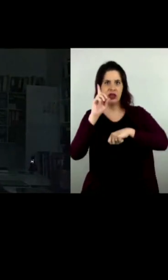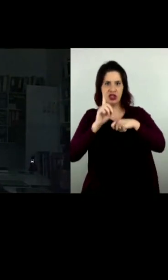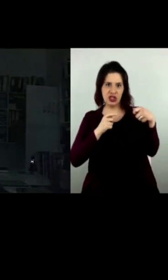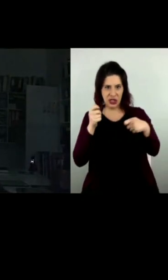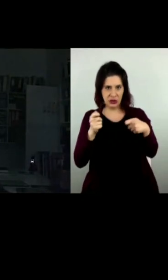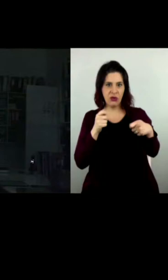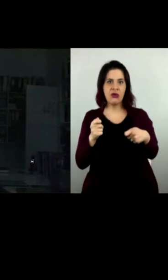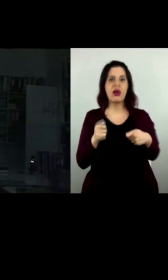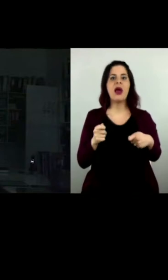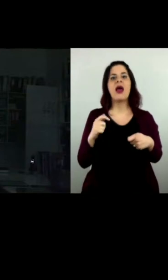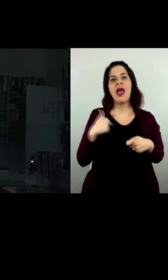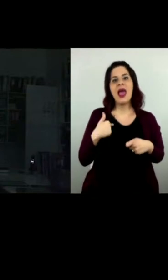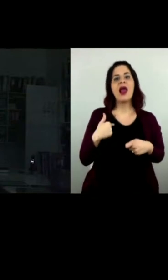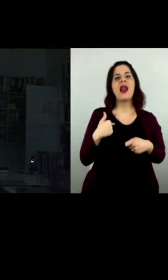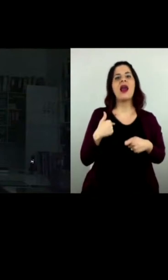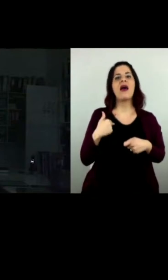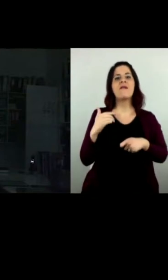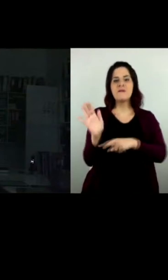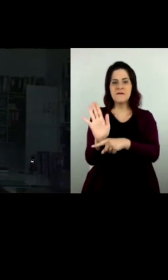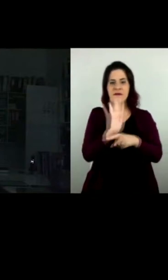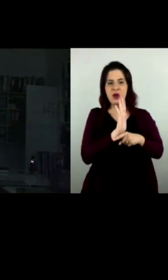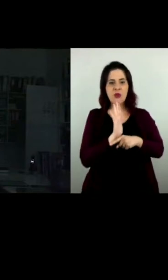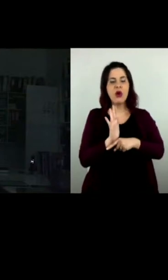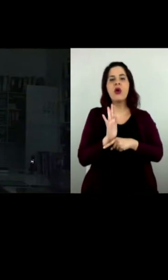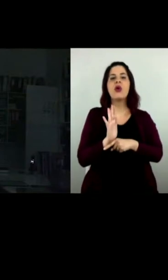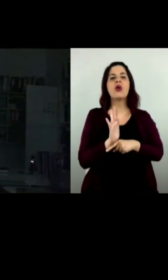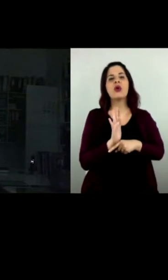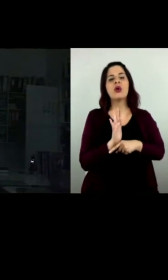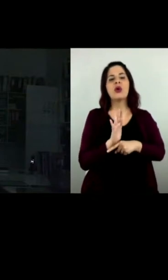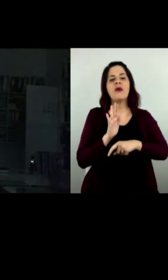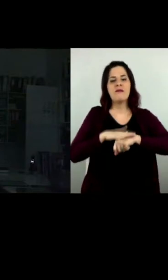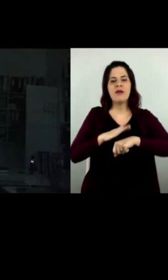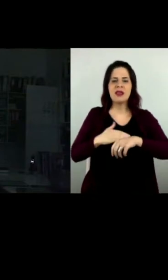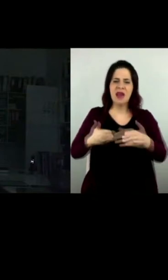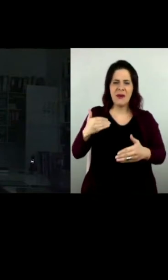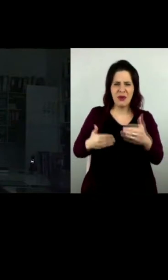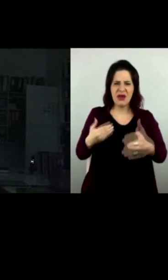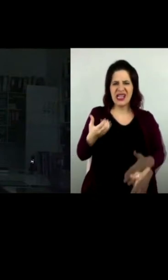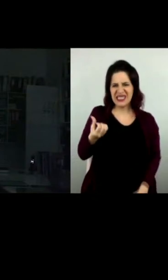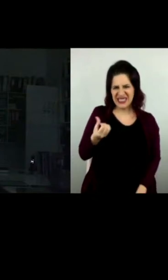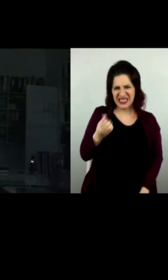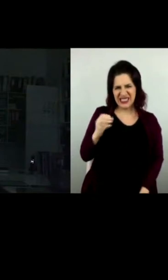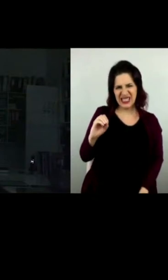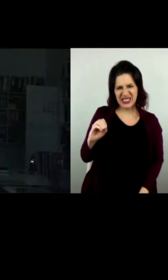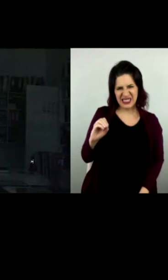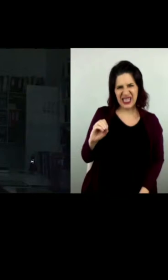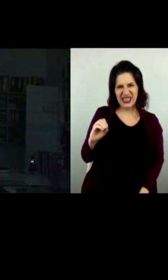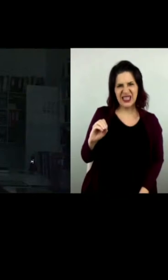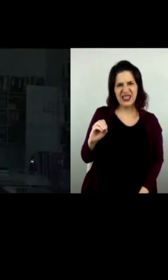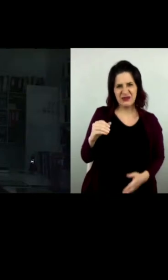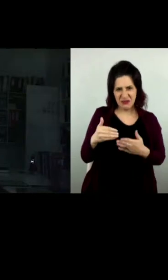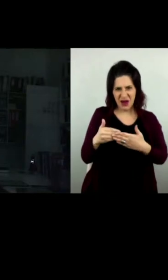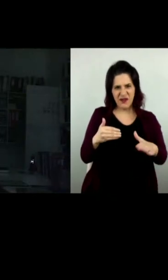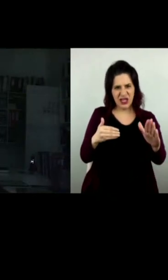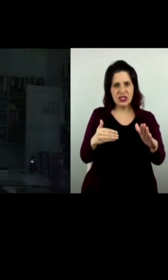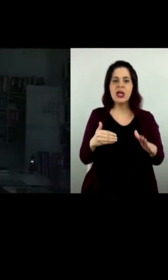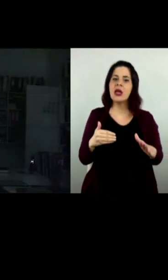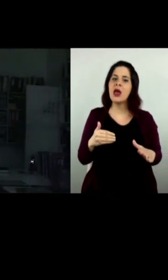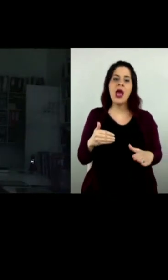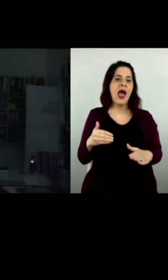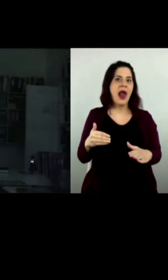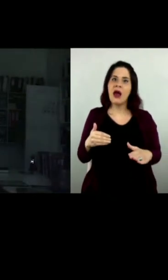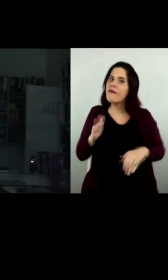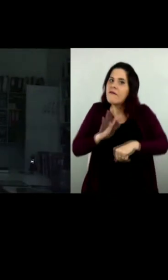made films from the 60s onwards. And she made some of the best films of the last